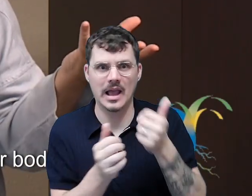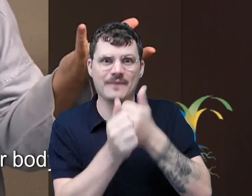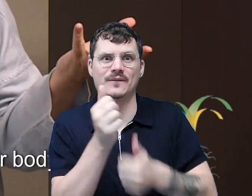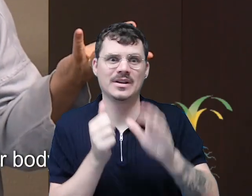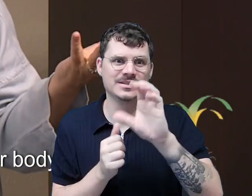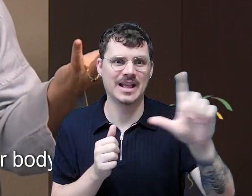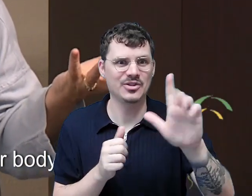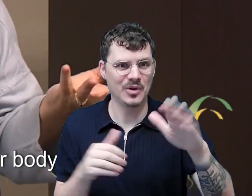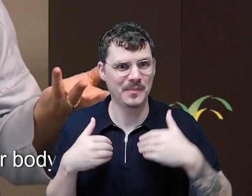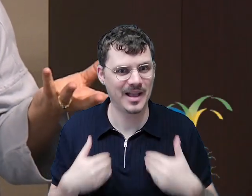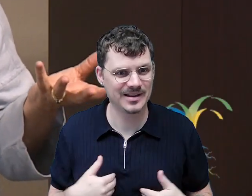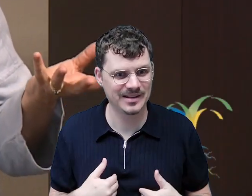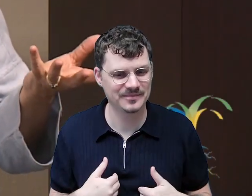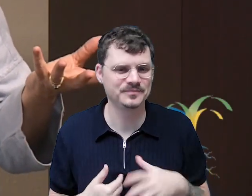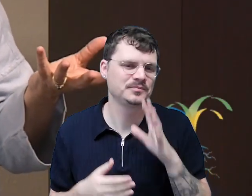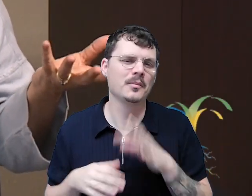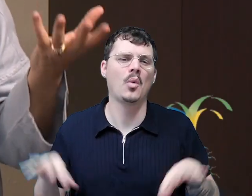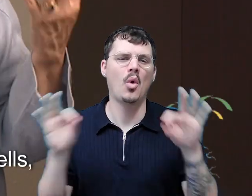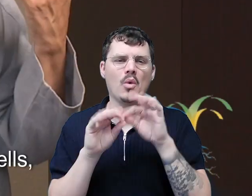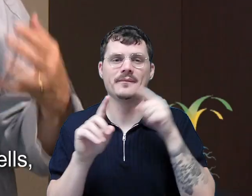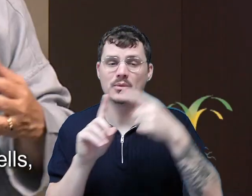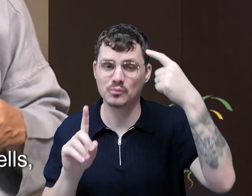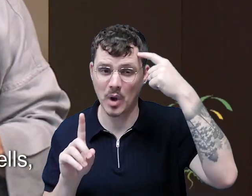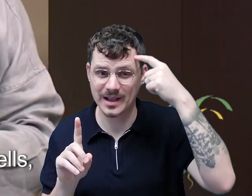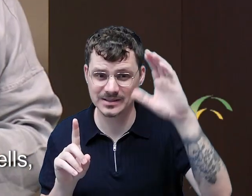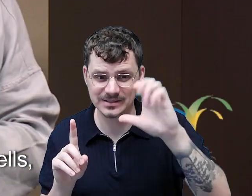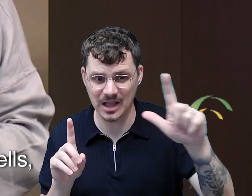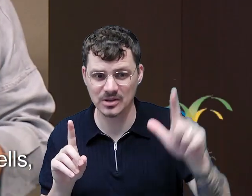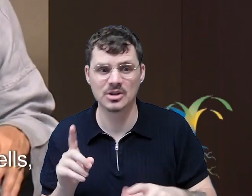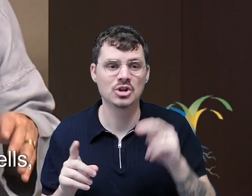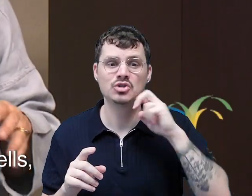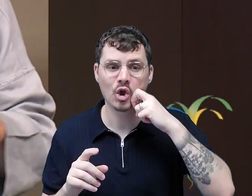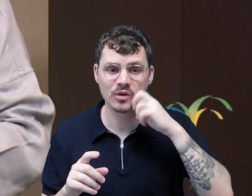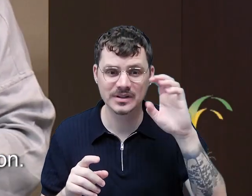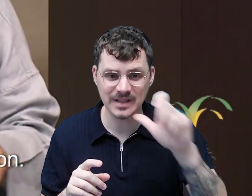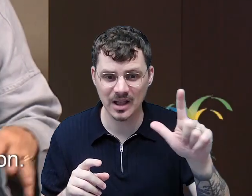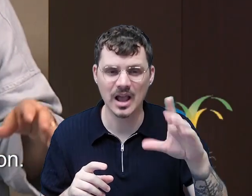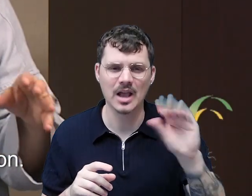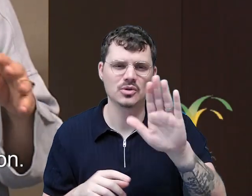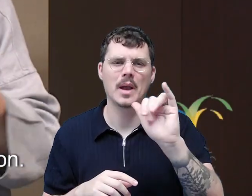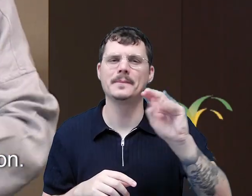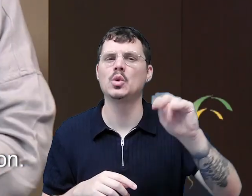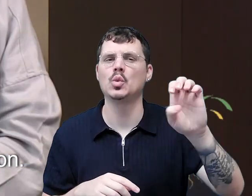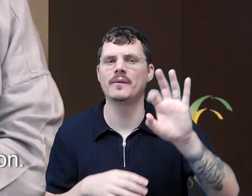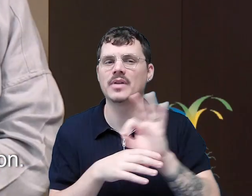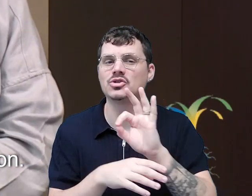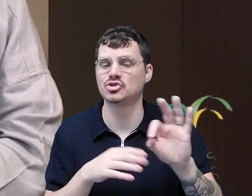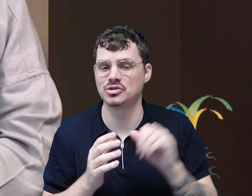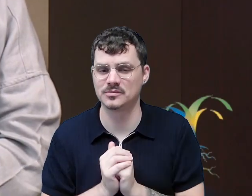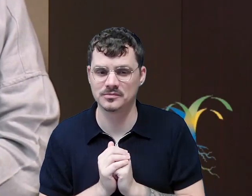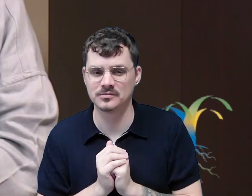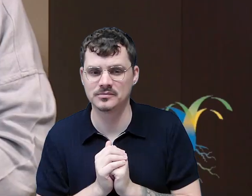component of like every cell in your body, right? Especially important for brain cells, nerve cells, and immune